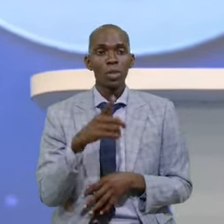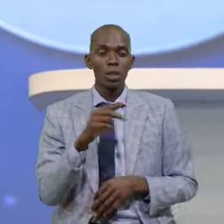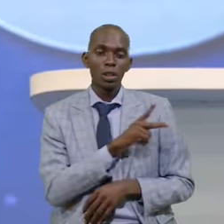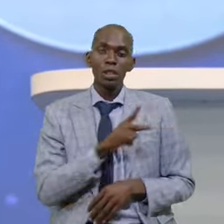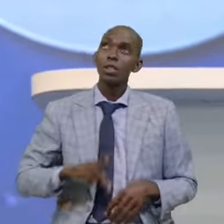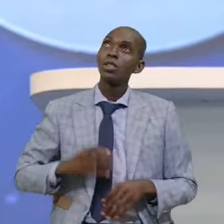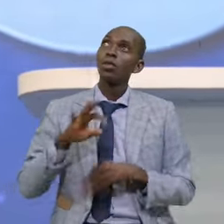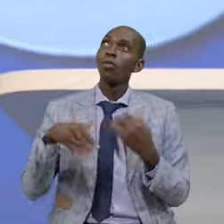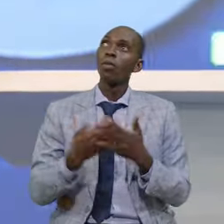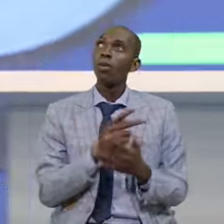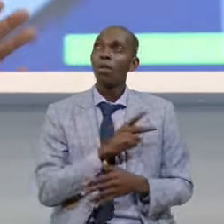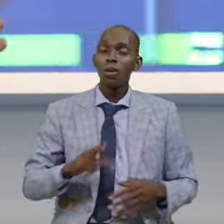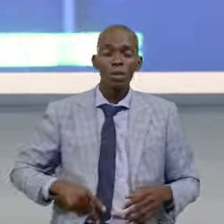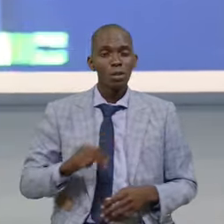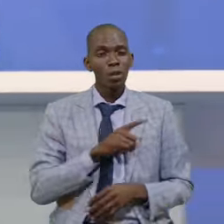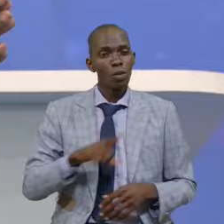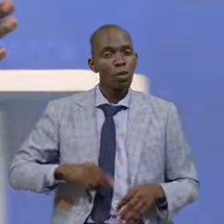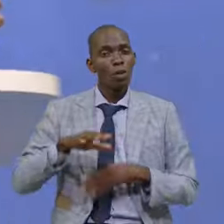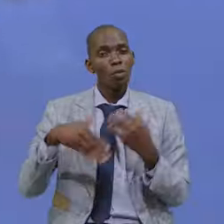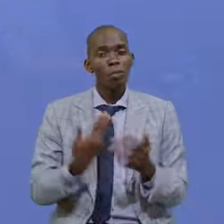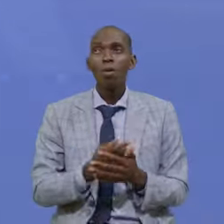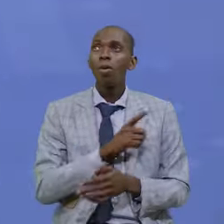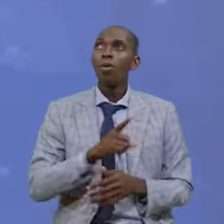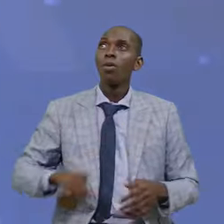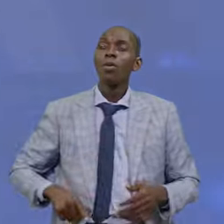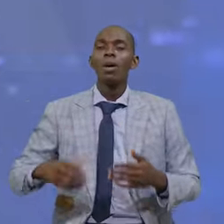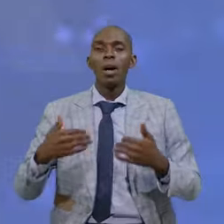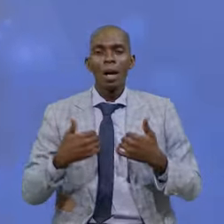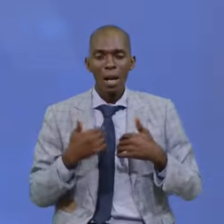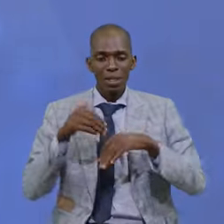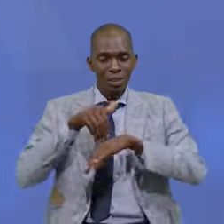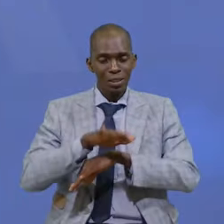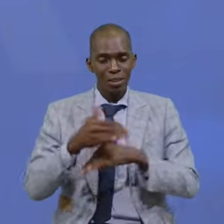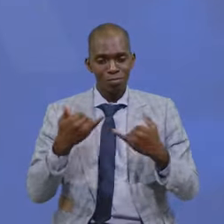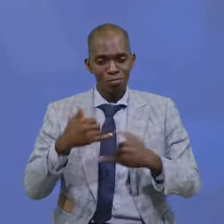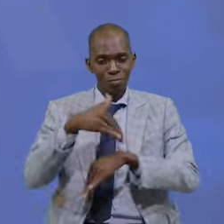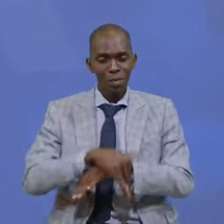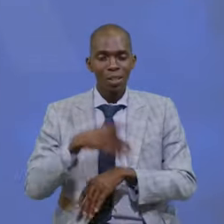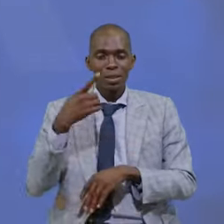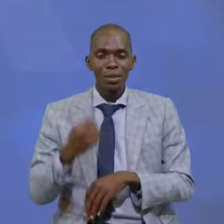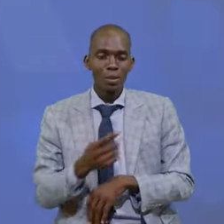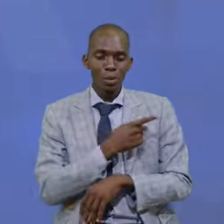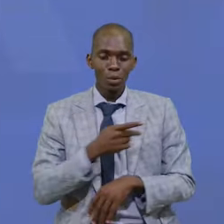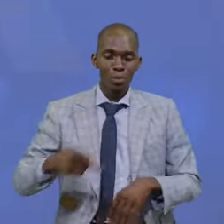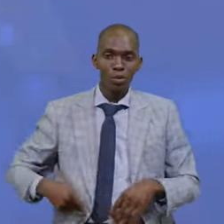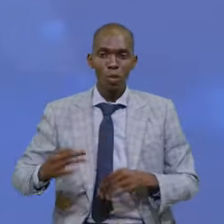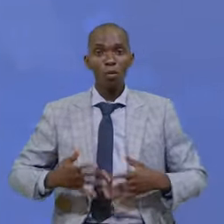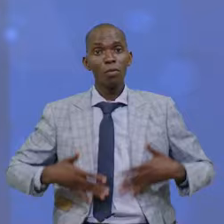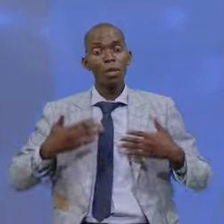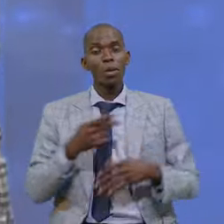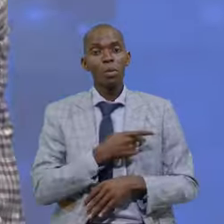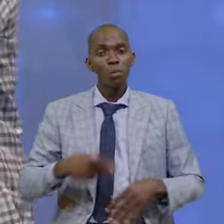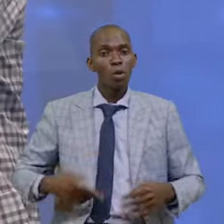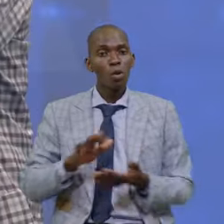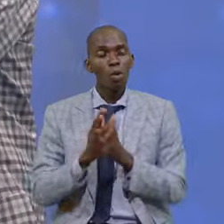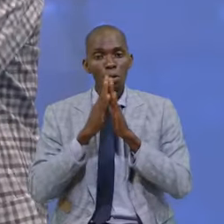the Lord of Lords, has sent tonight the Prince of Life, the Prince of Peace, the